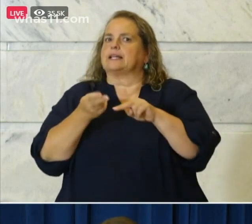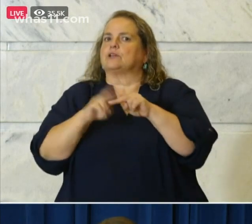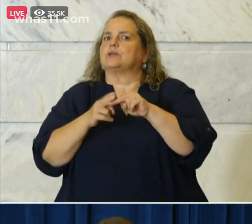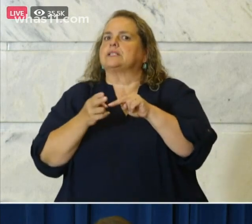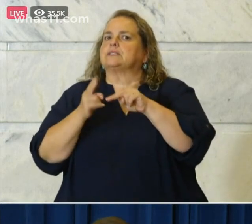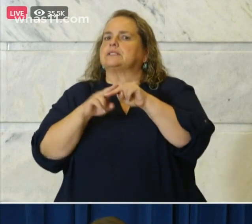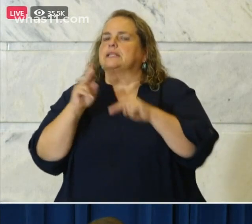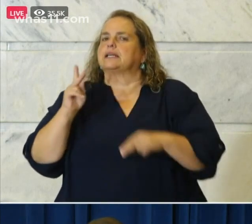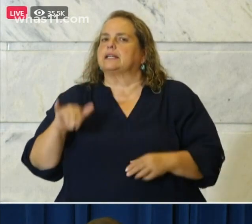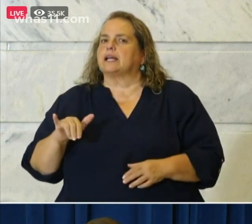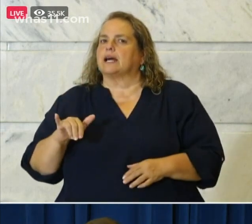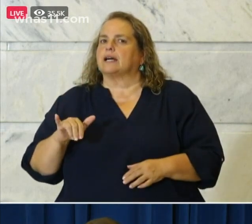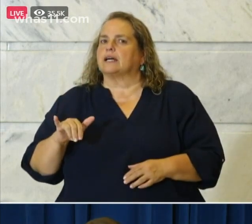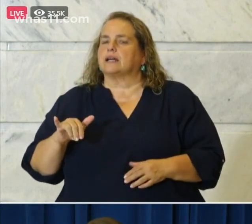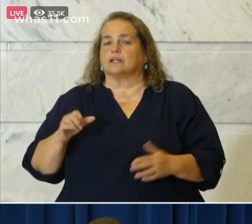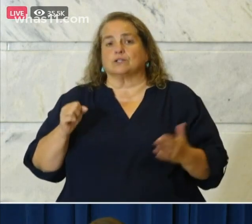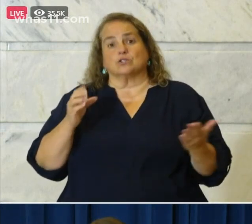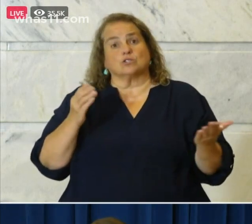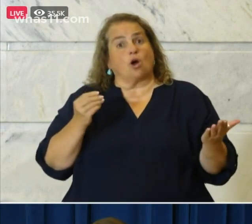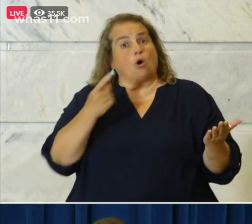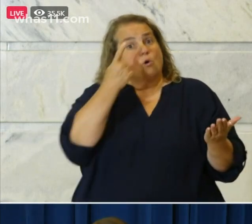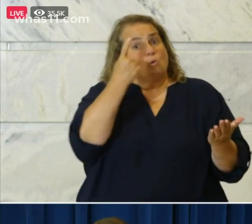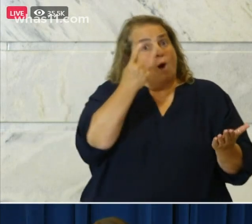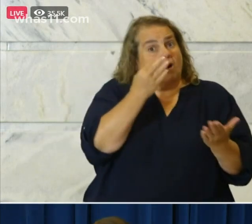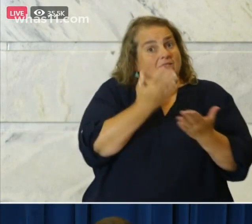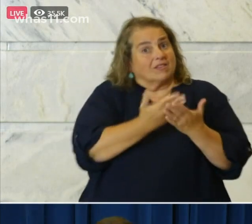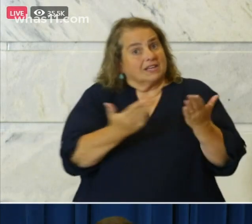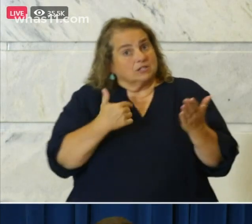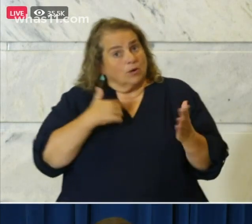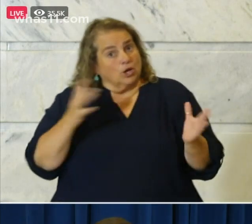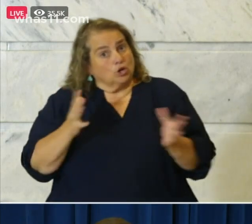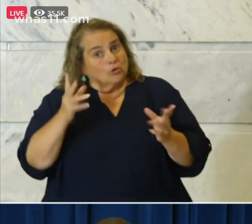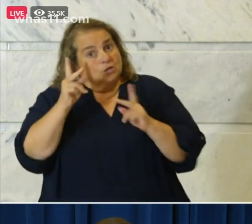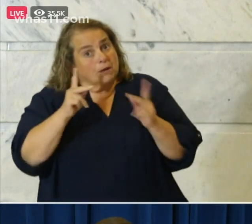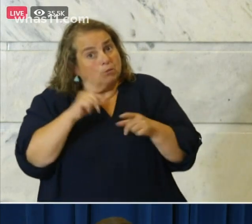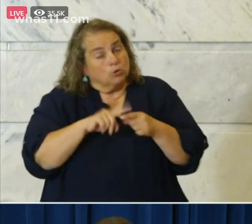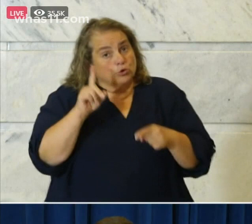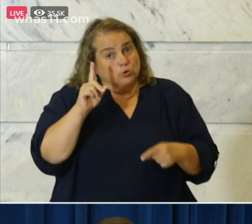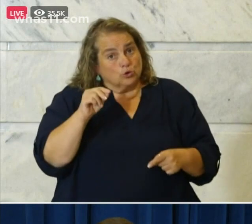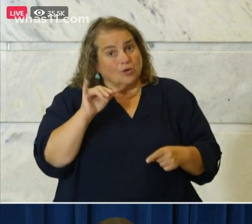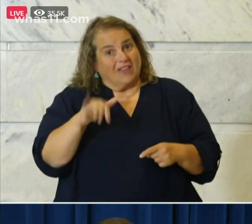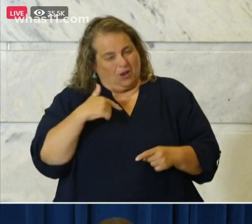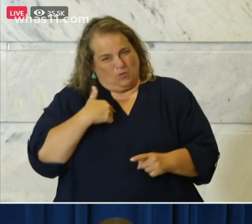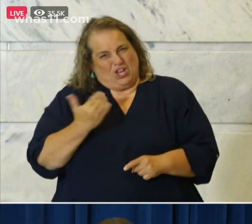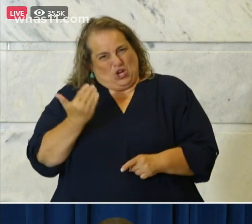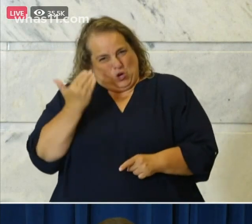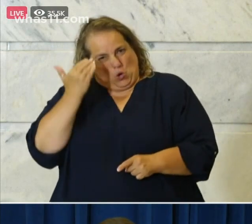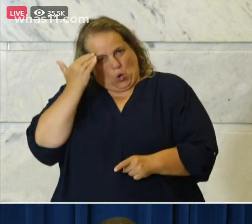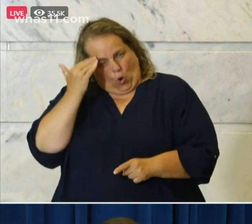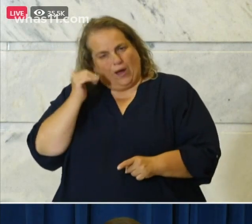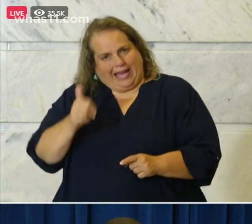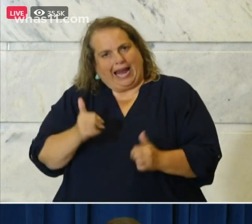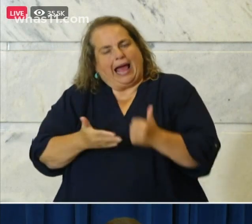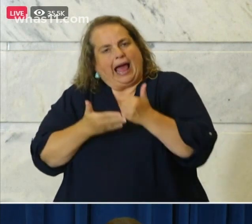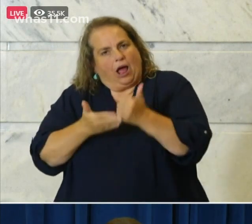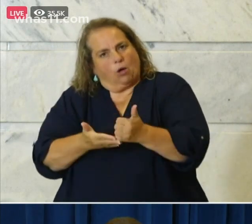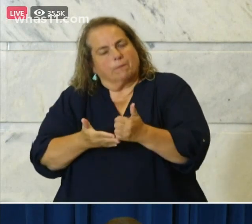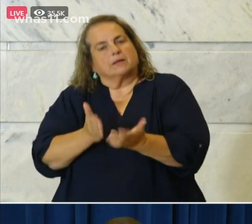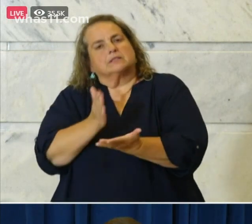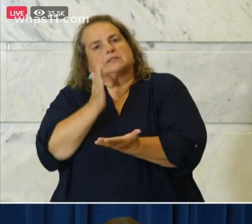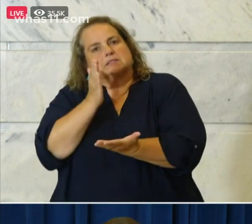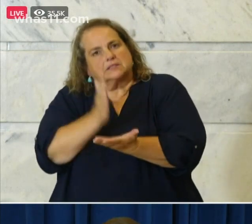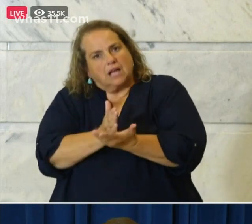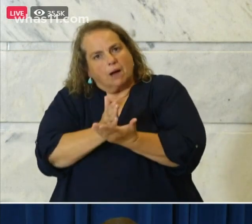So what is one of the things that we have been encouraging people to do that we know can help stop